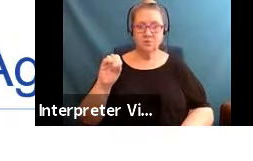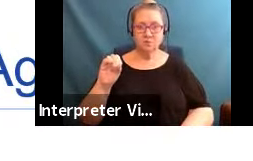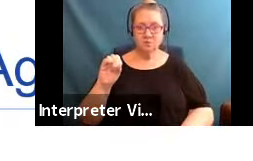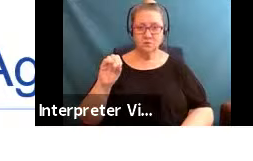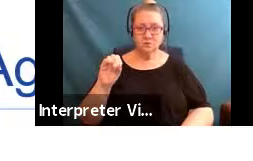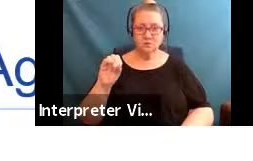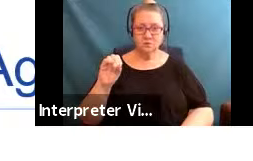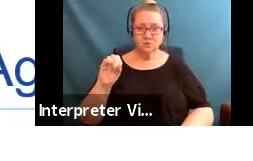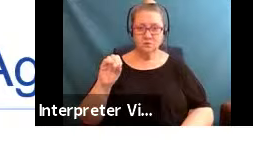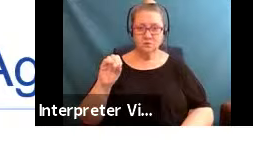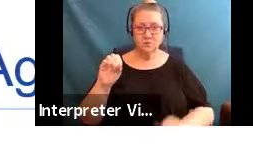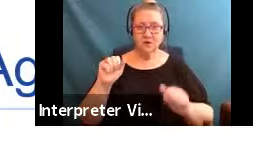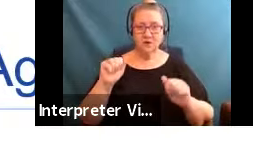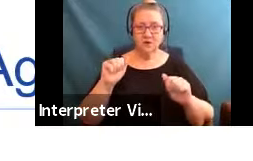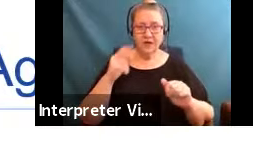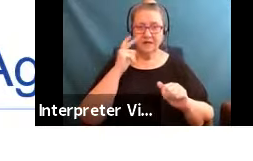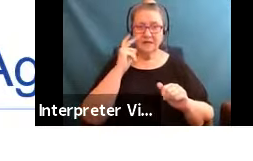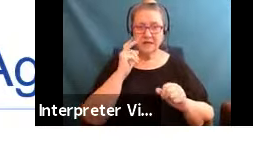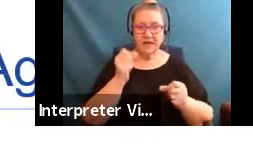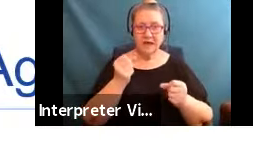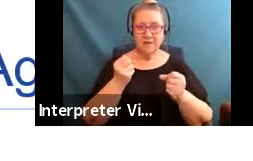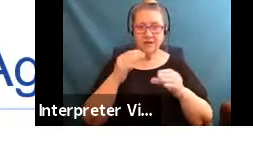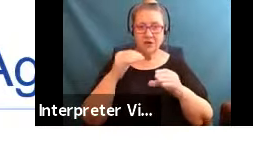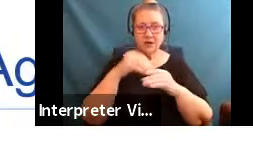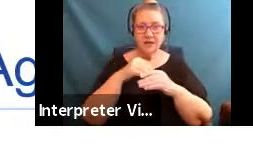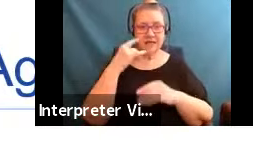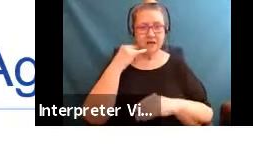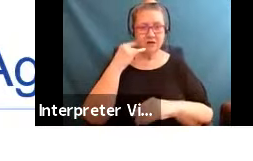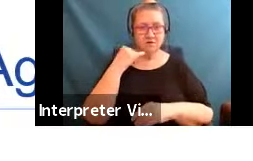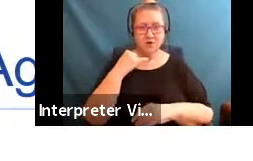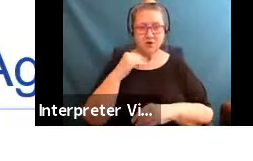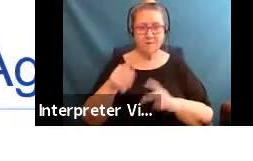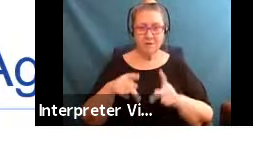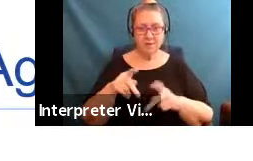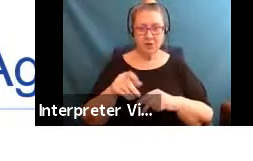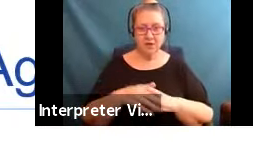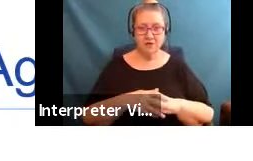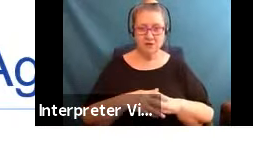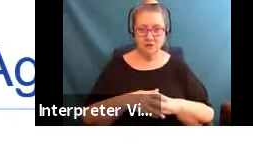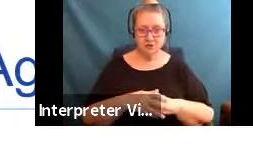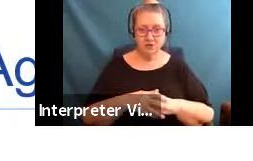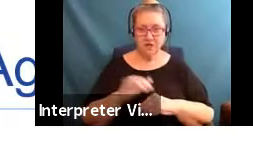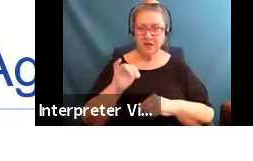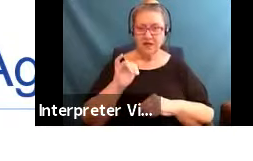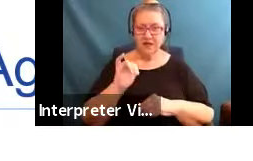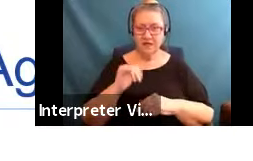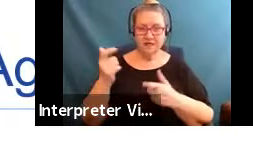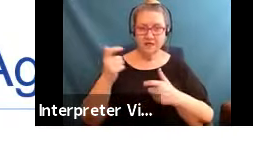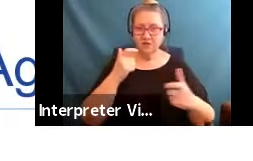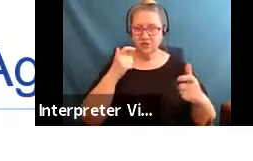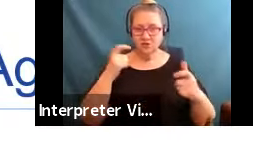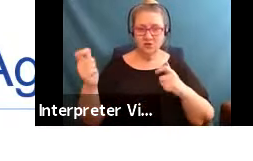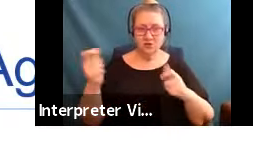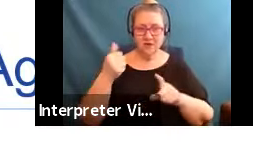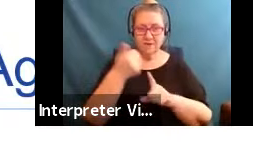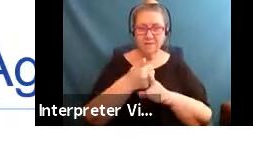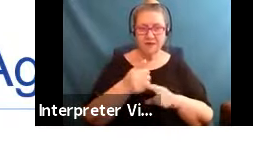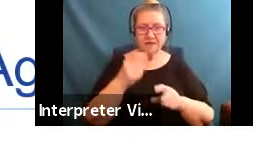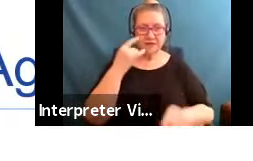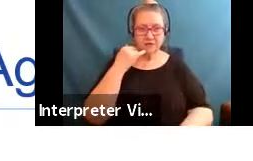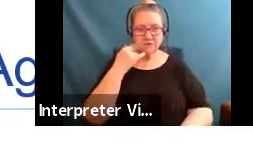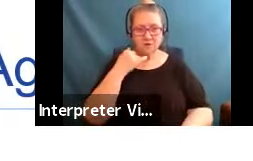there of how many are in the California population. So that is one of the most dramatic impacts here in California.